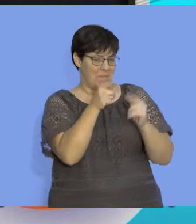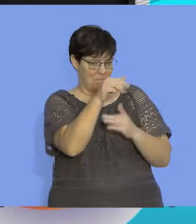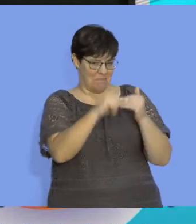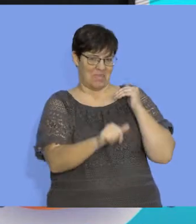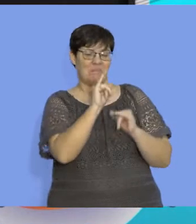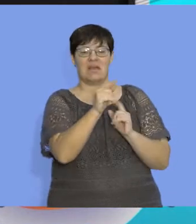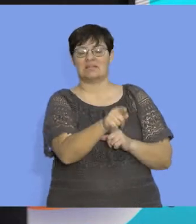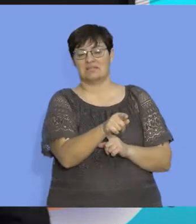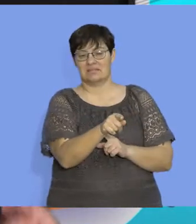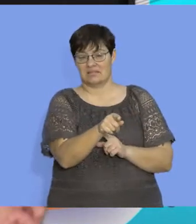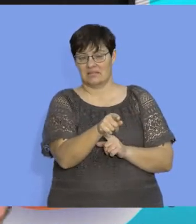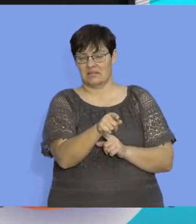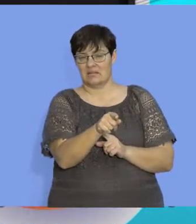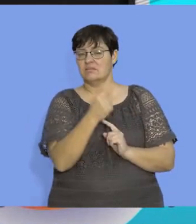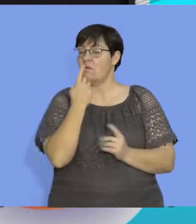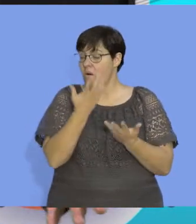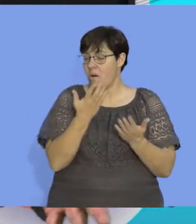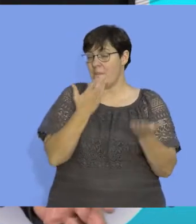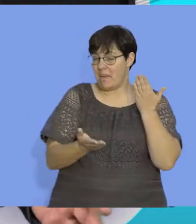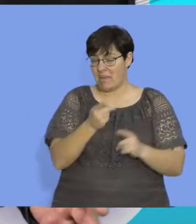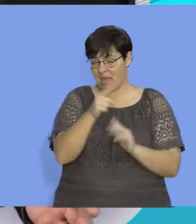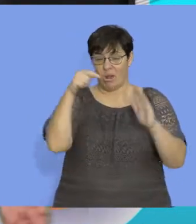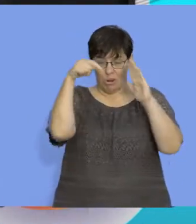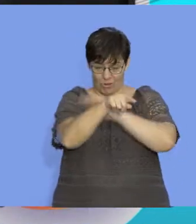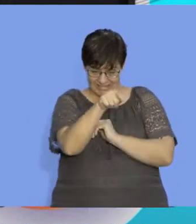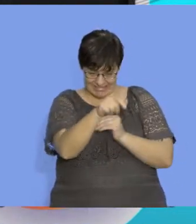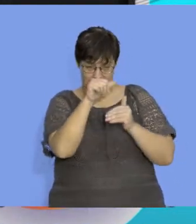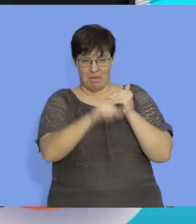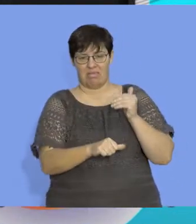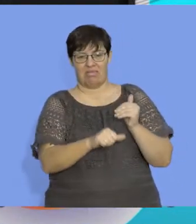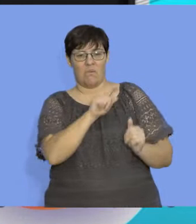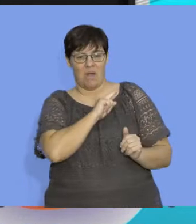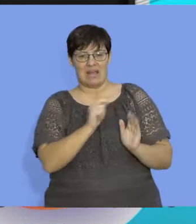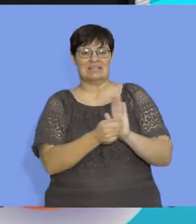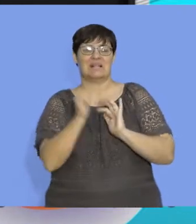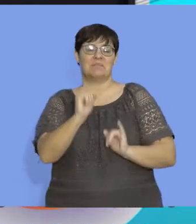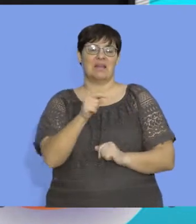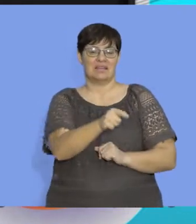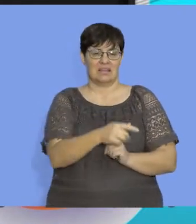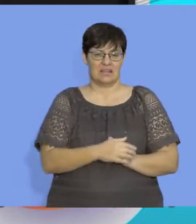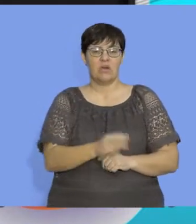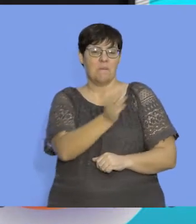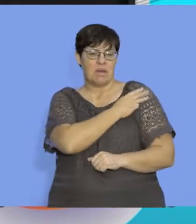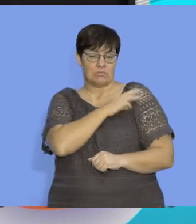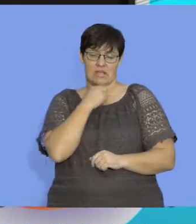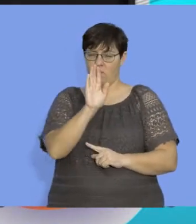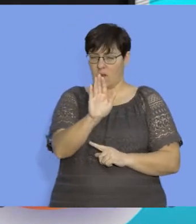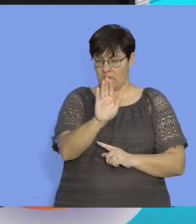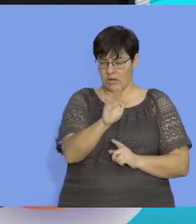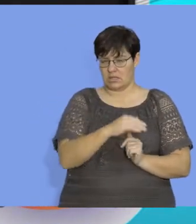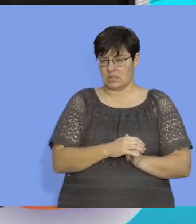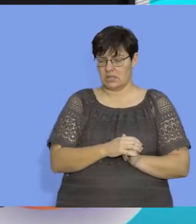is indicating that there's a possibility of a loss in that month, immediately management needs to say, okay, hold on,